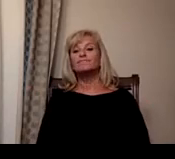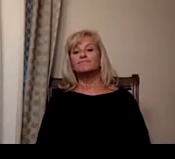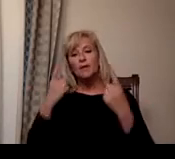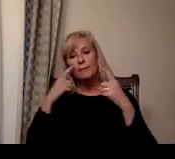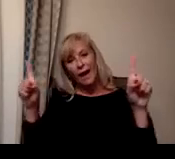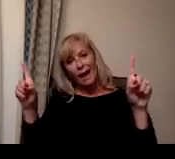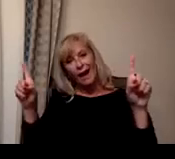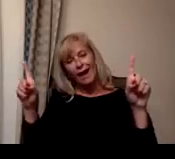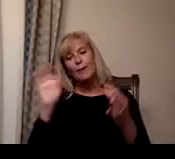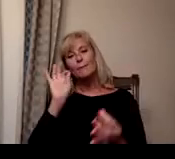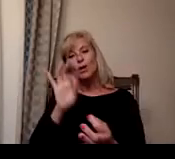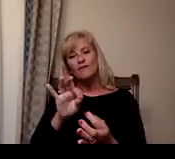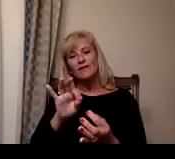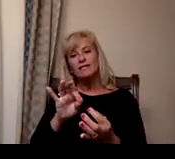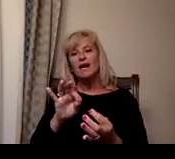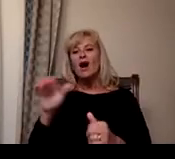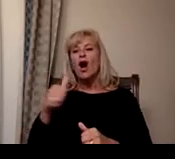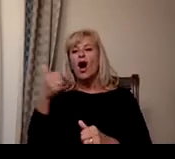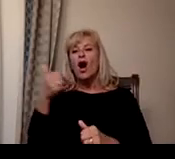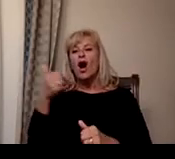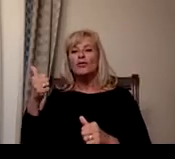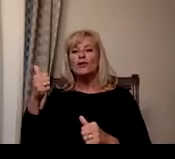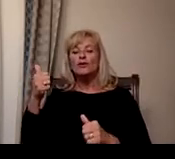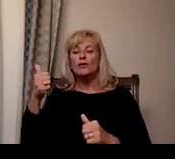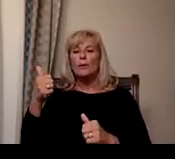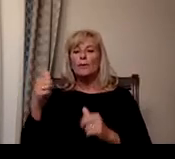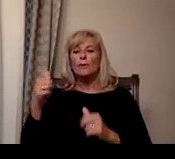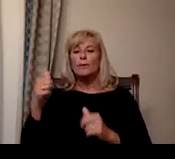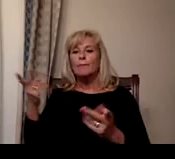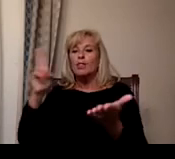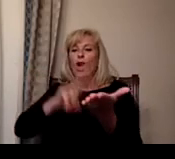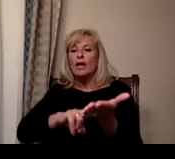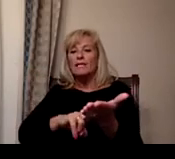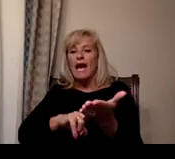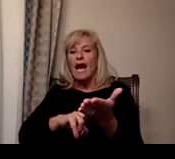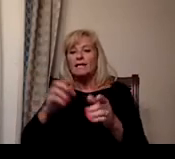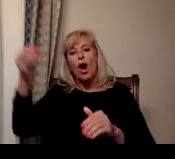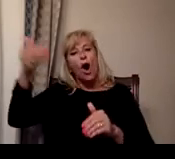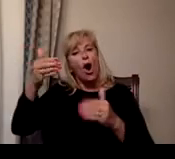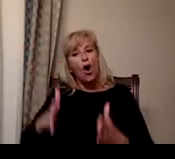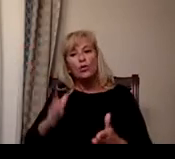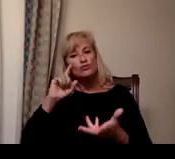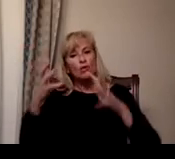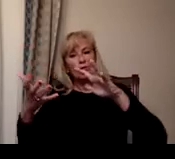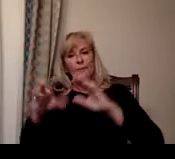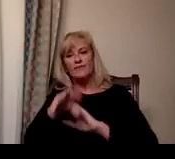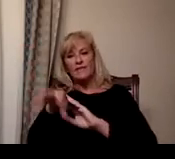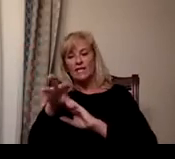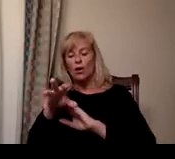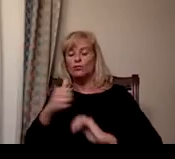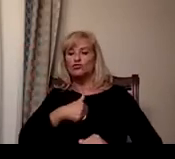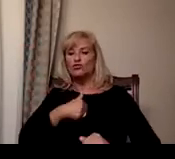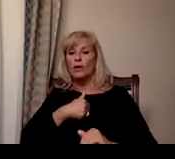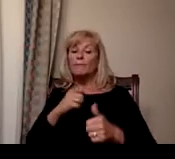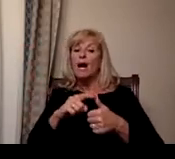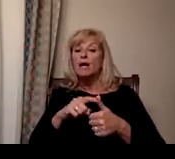There we go. Perfect. Thanks, guys. So a lot of people, their identity is